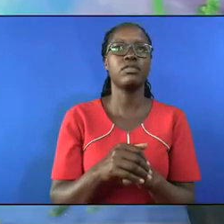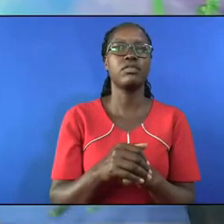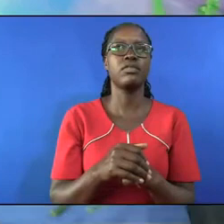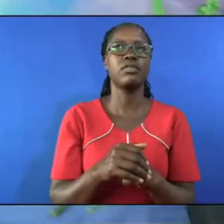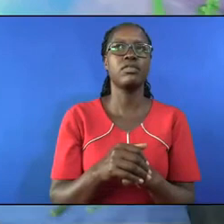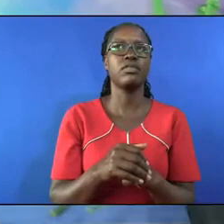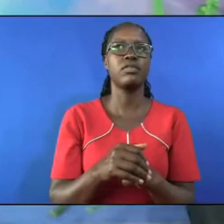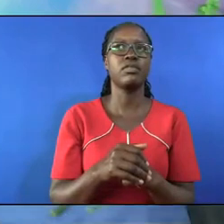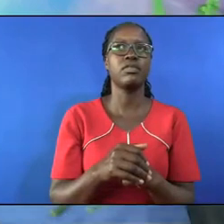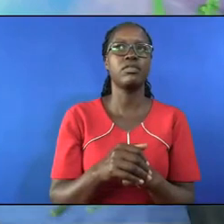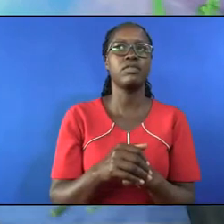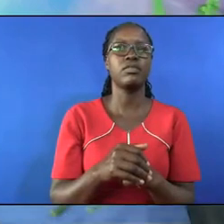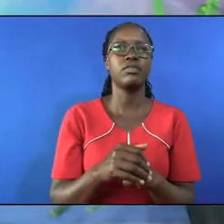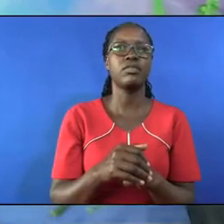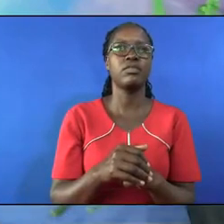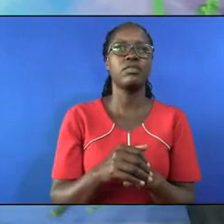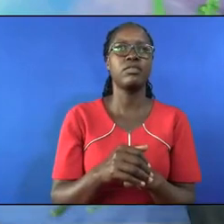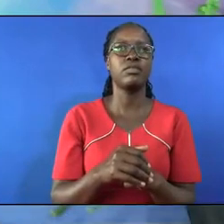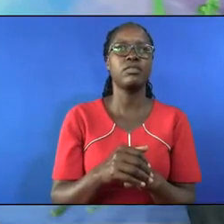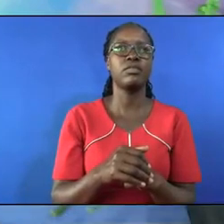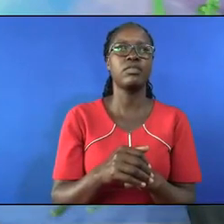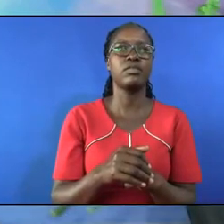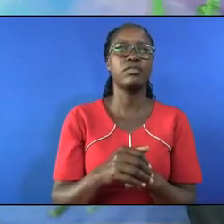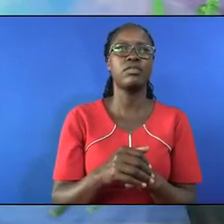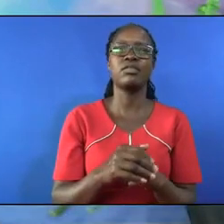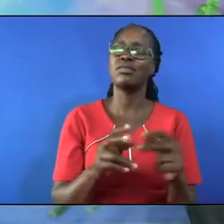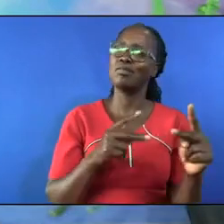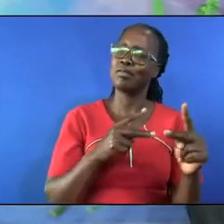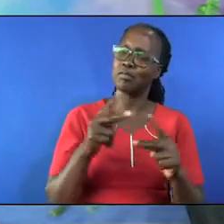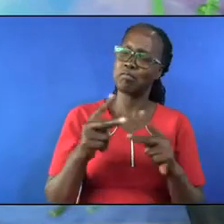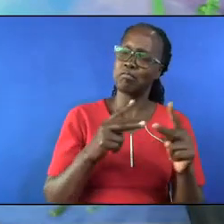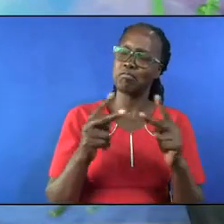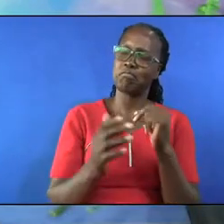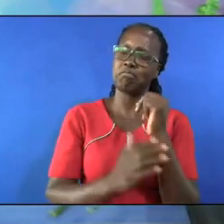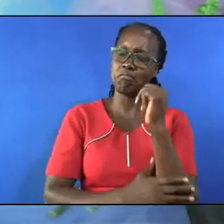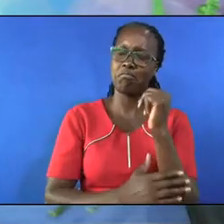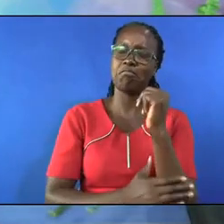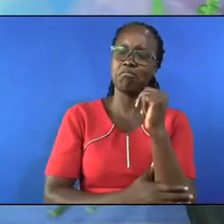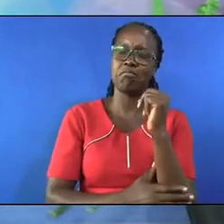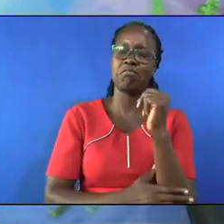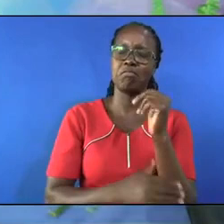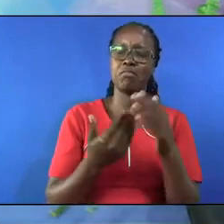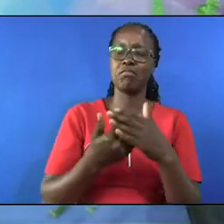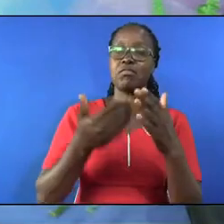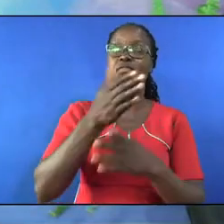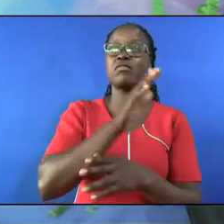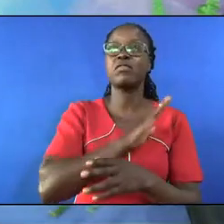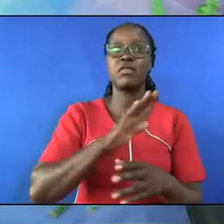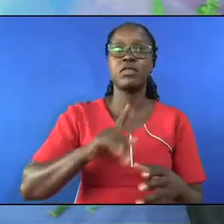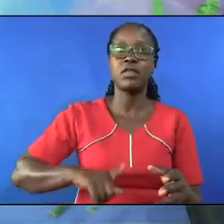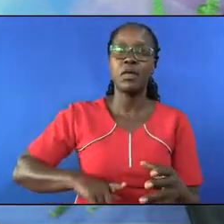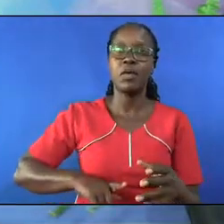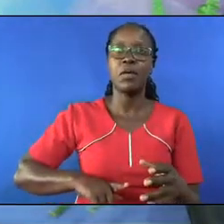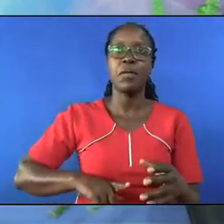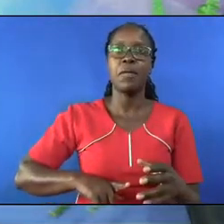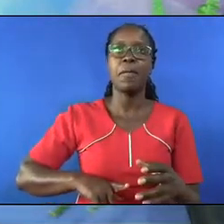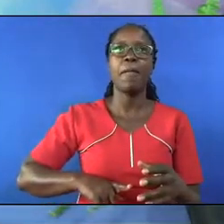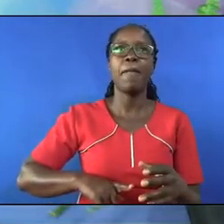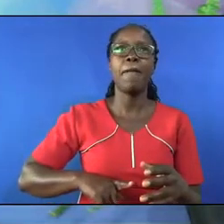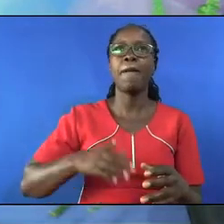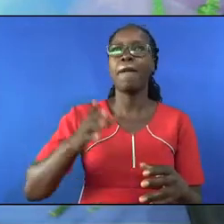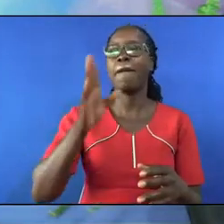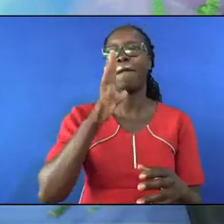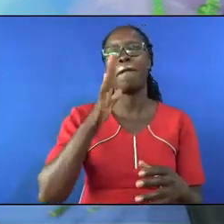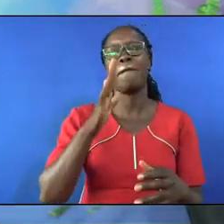the Lord's offerings were treated with contempt. And this was a very, very great sin in the eyes of the Lord. And